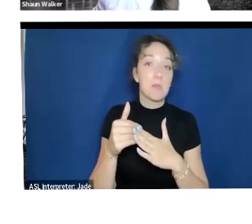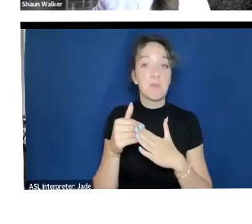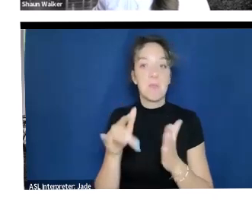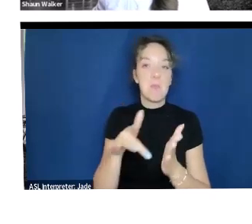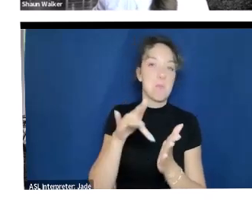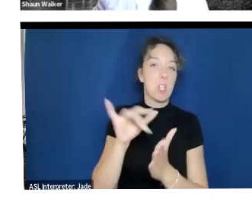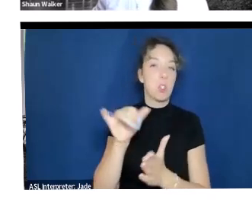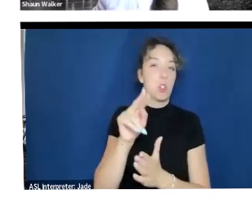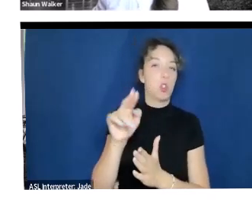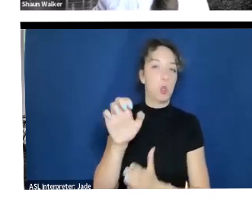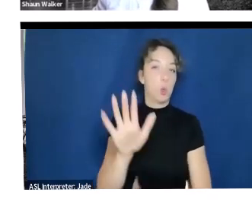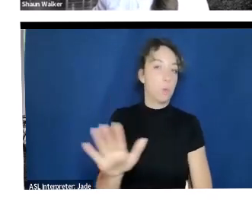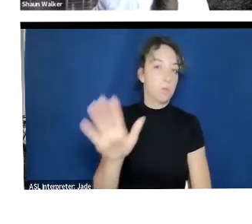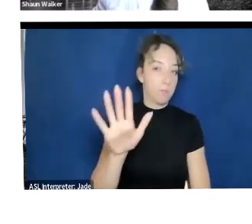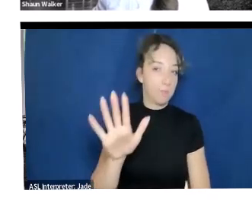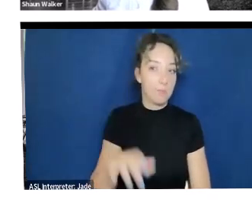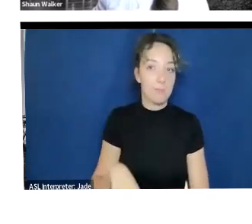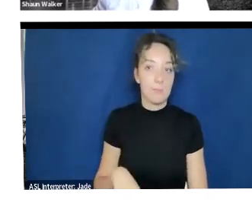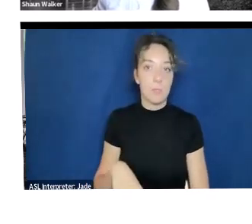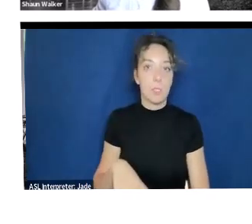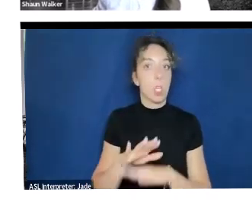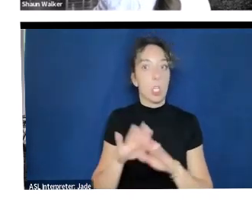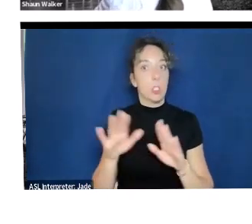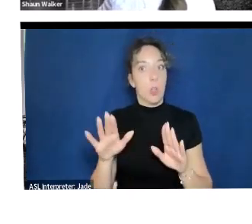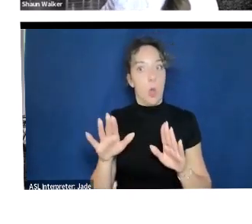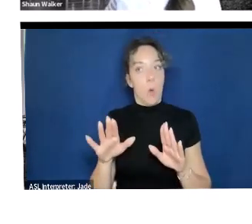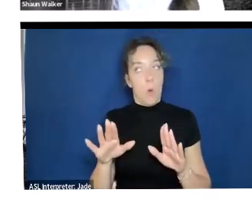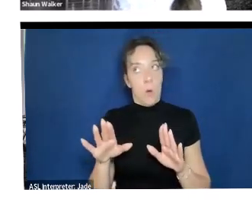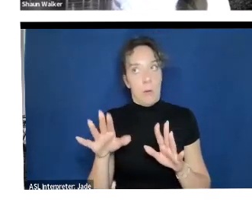June. Don't hold me to that date, please.